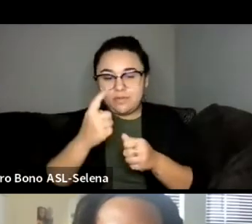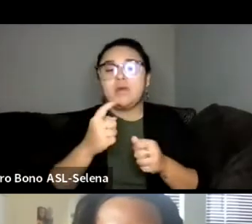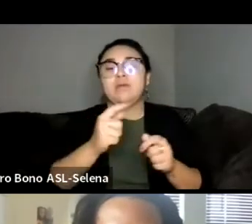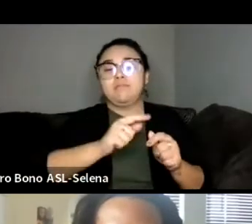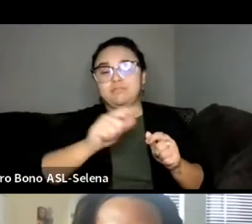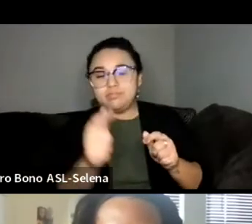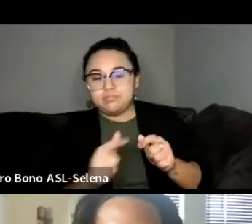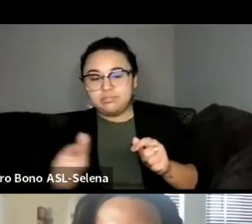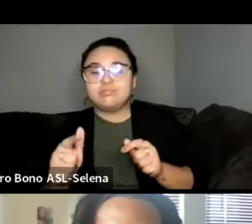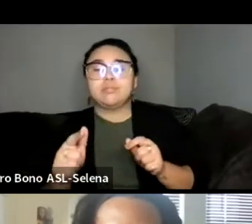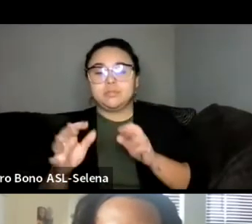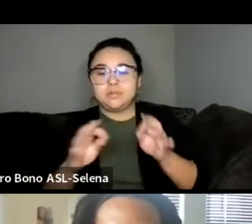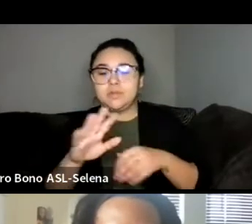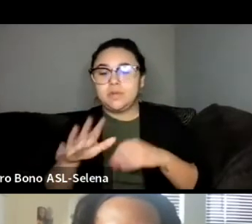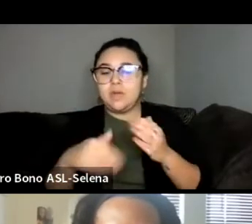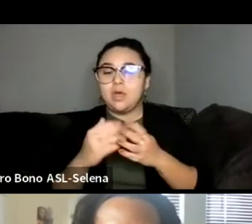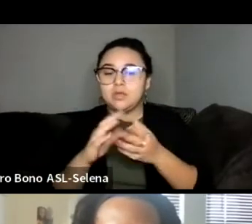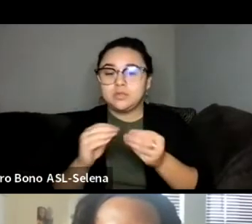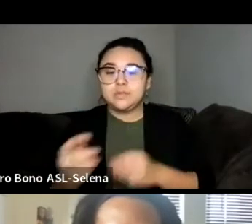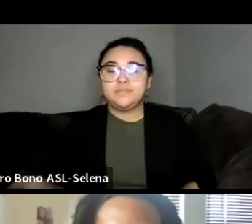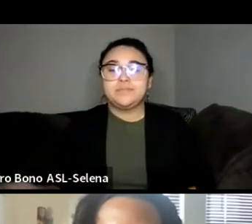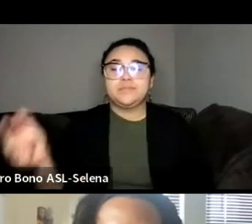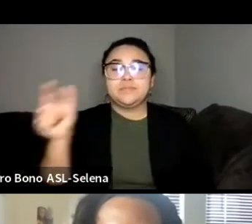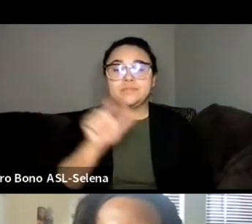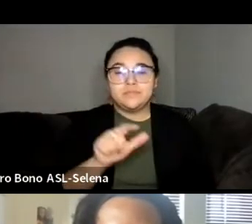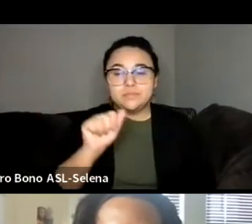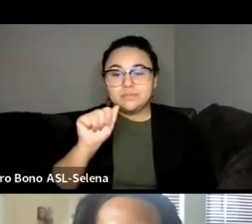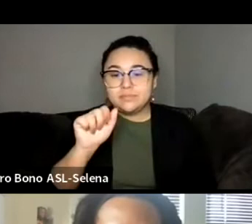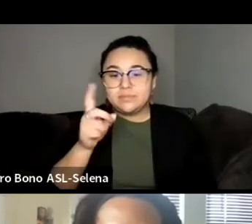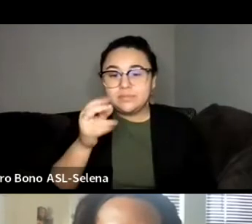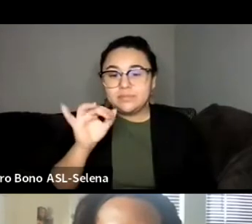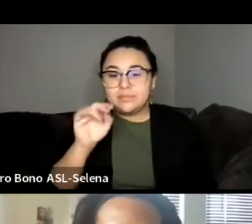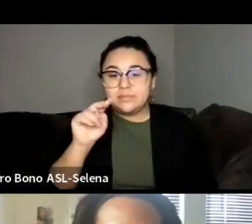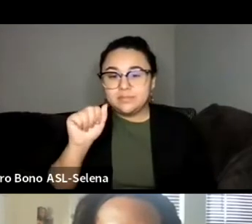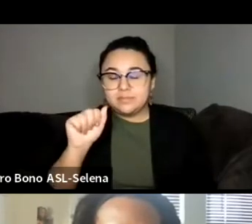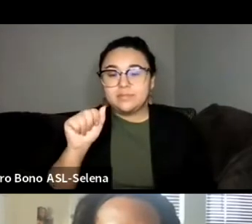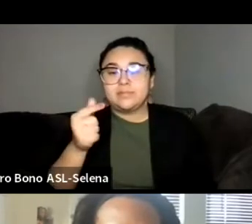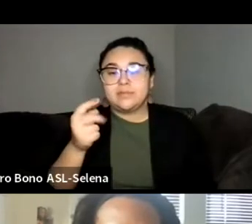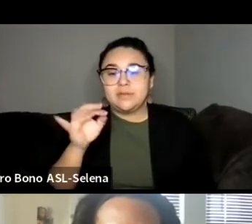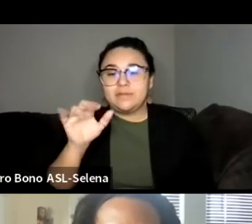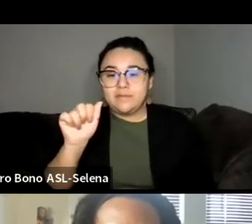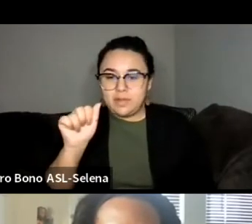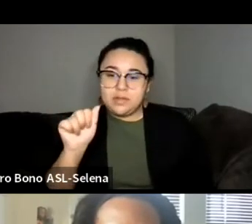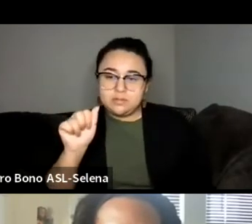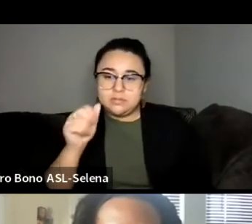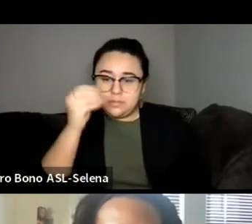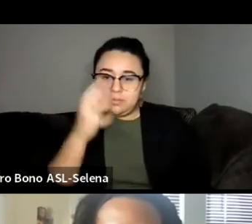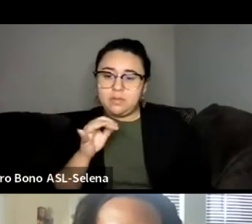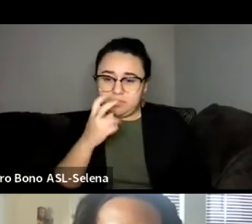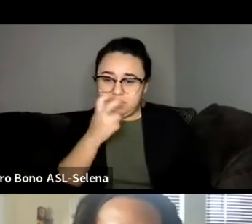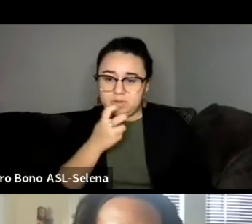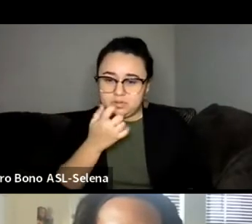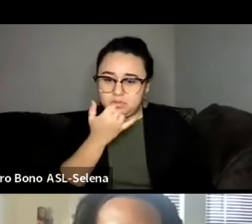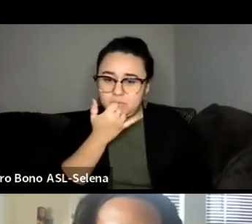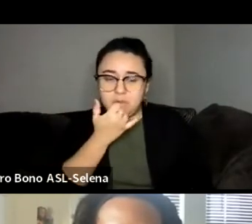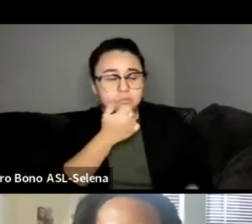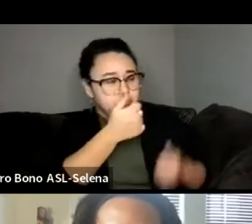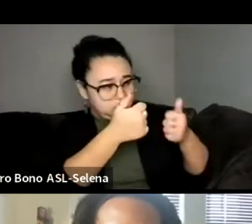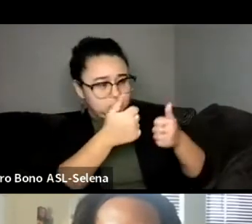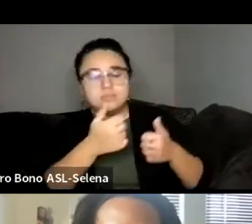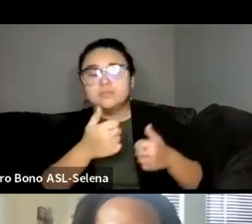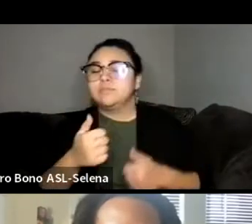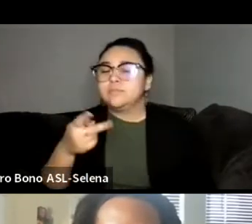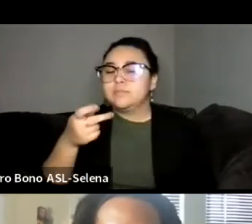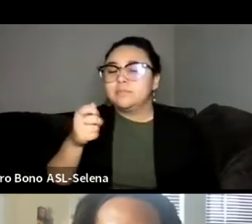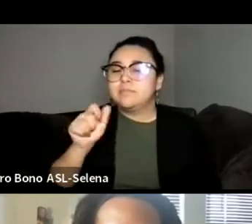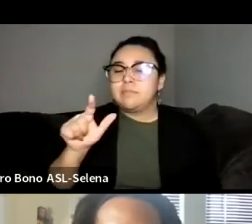everyone's story. So next is Adriana Gaviria. Please correct me if I'm wrong. Okay, awesome. PAAL